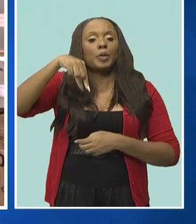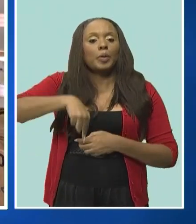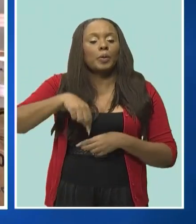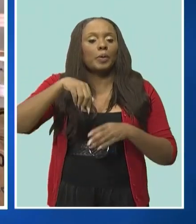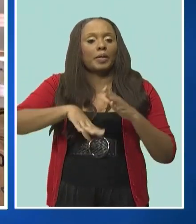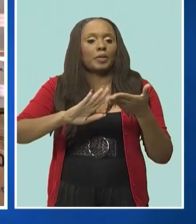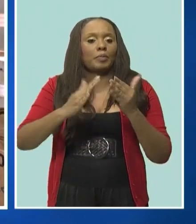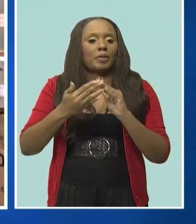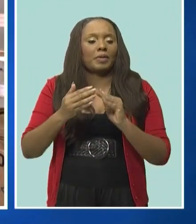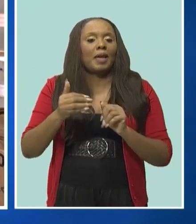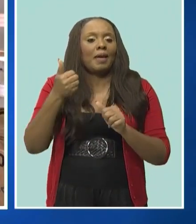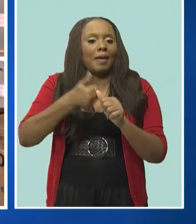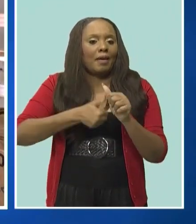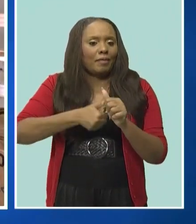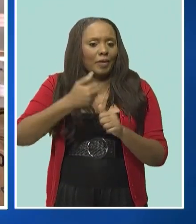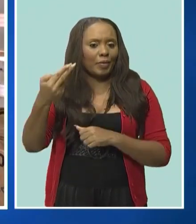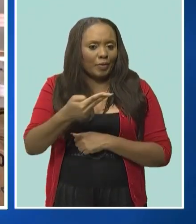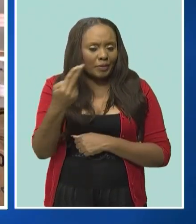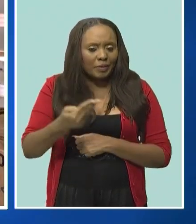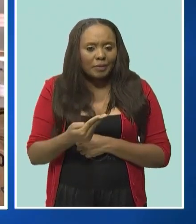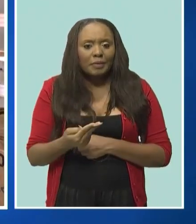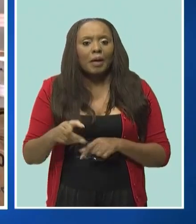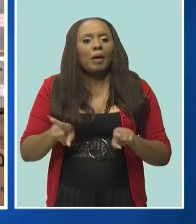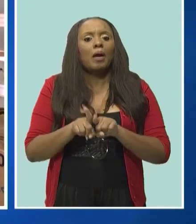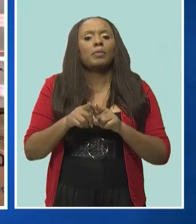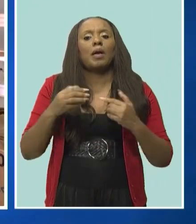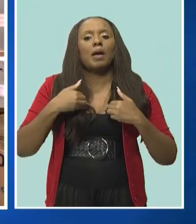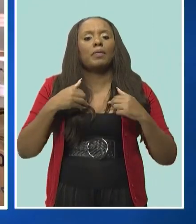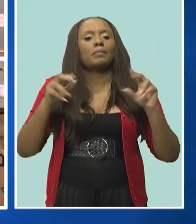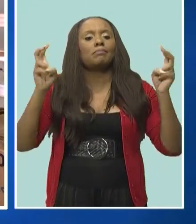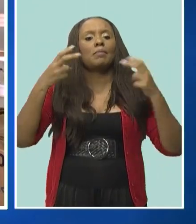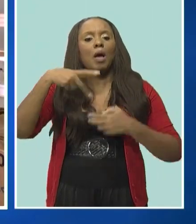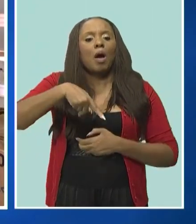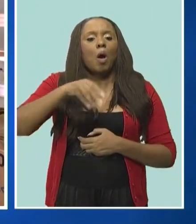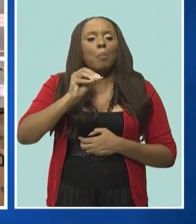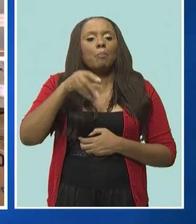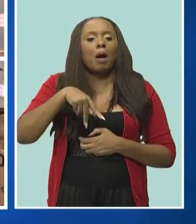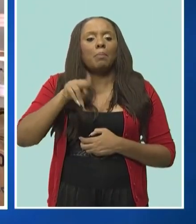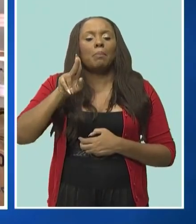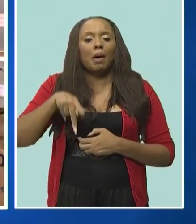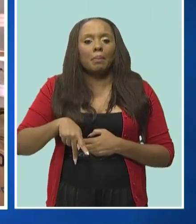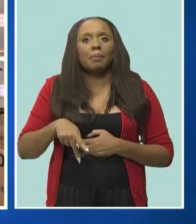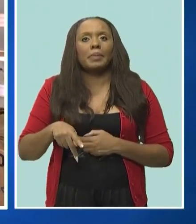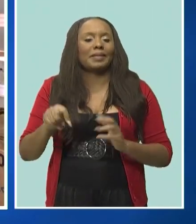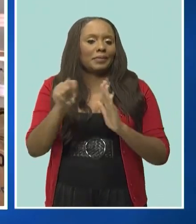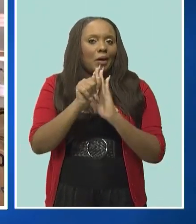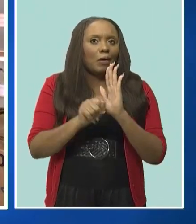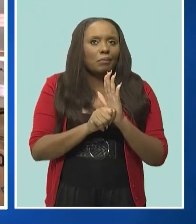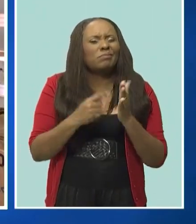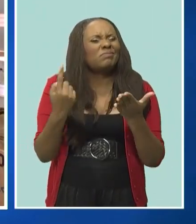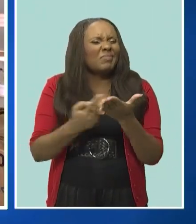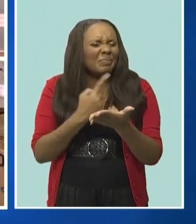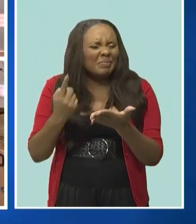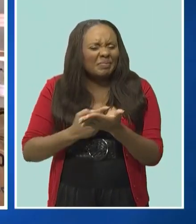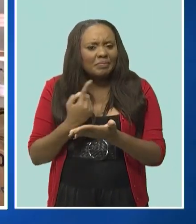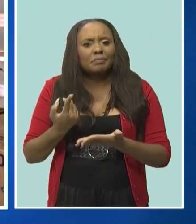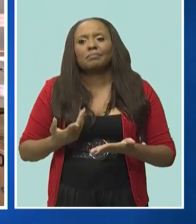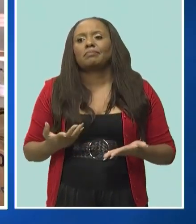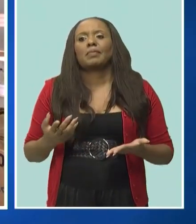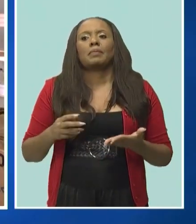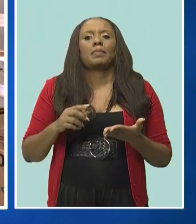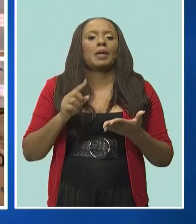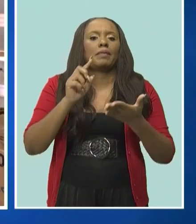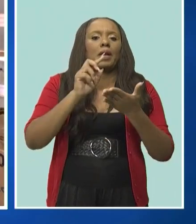We do have a little pop-up in Bridgetown, sometimes, not every week. Some days every other